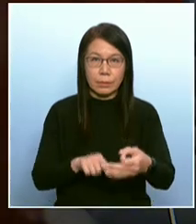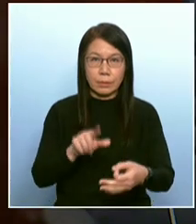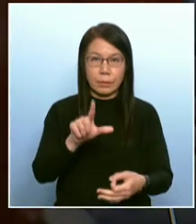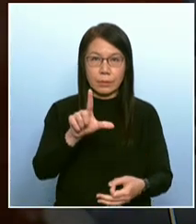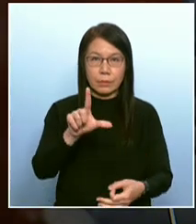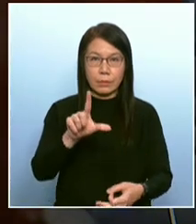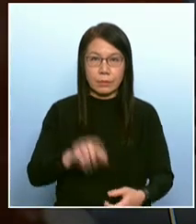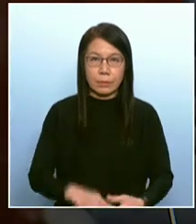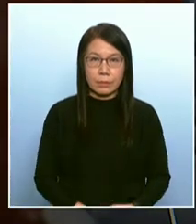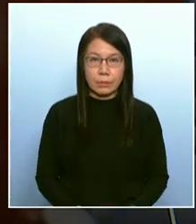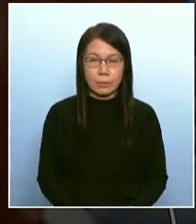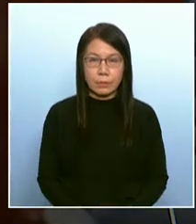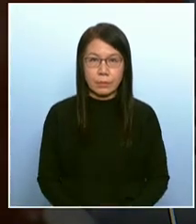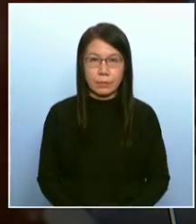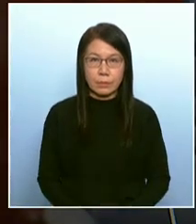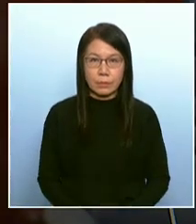Starry Lee.